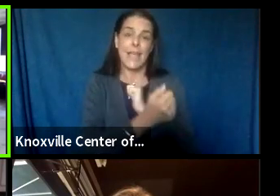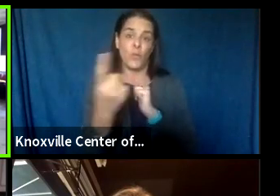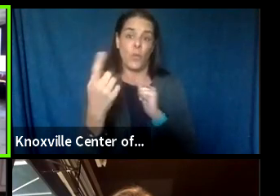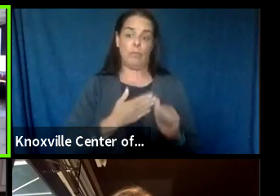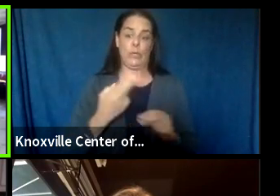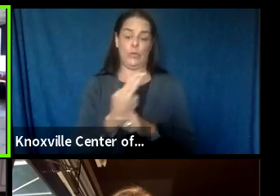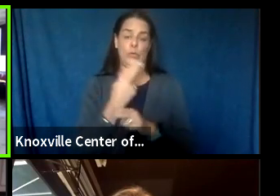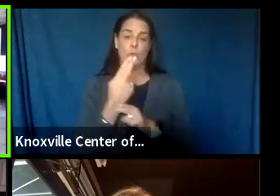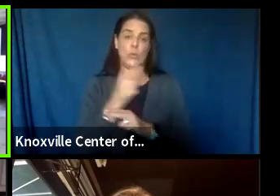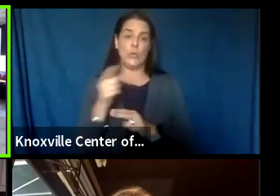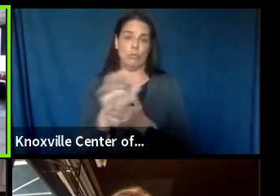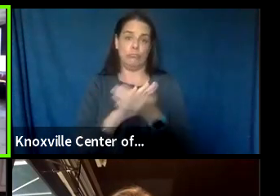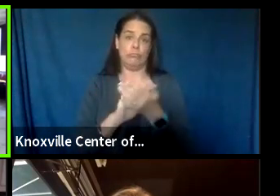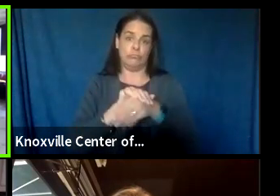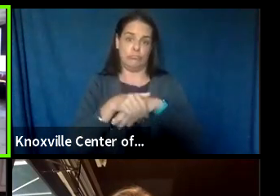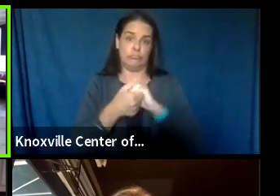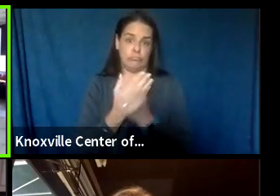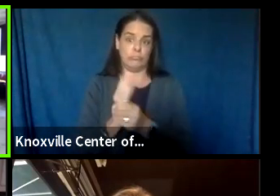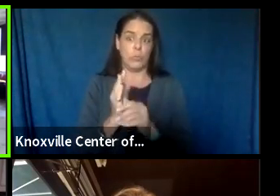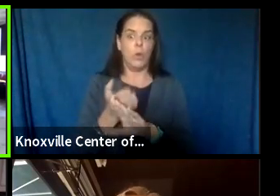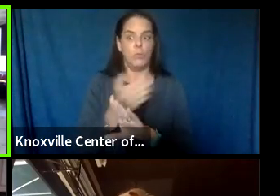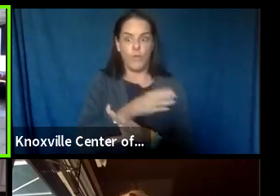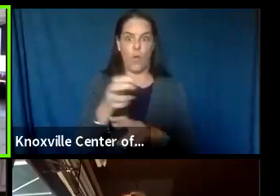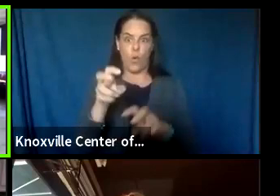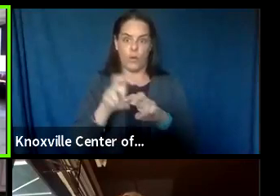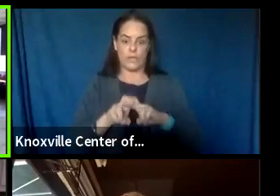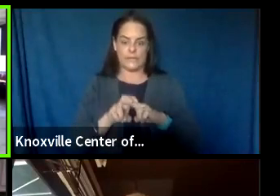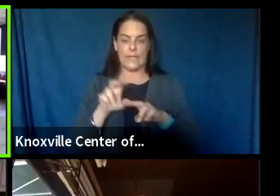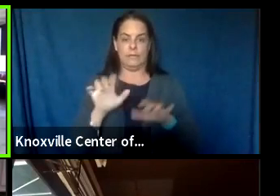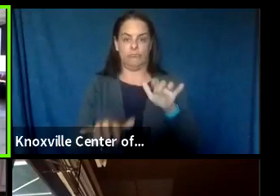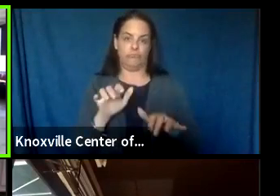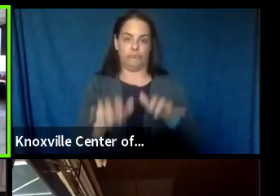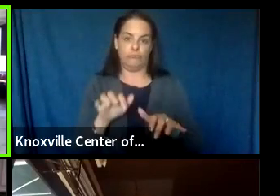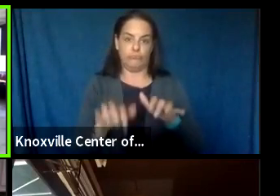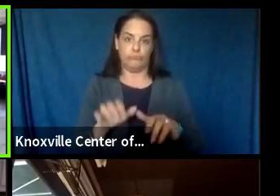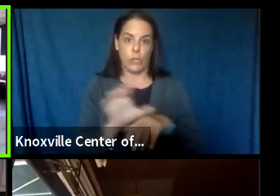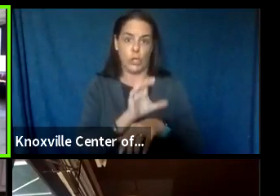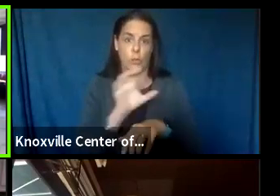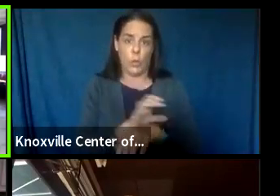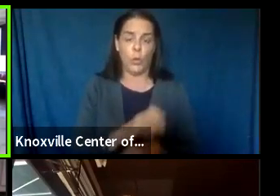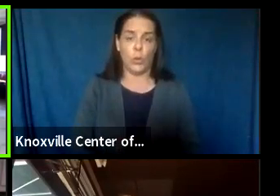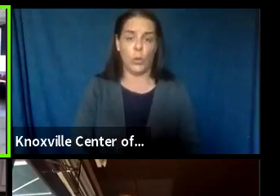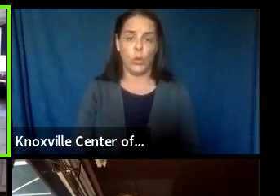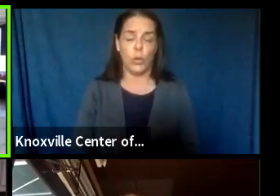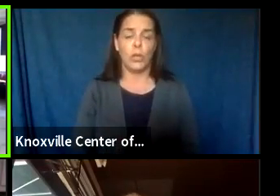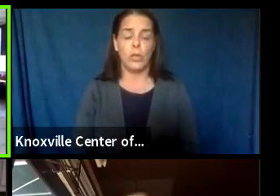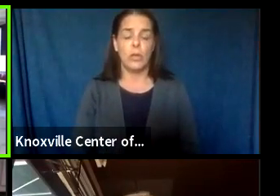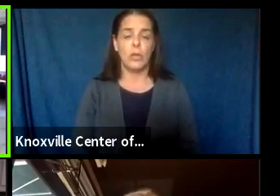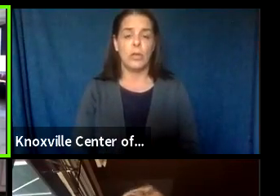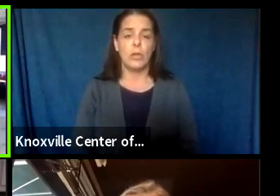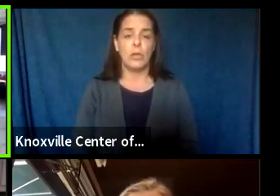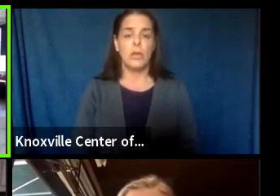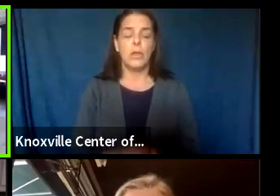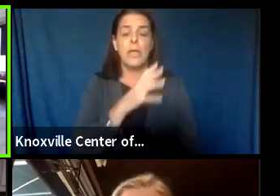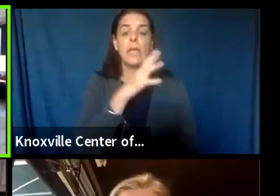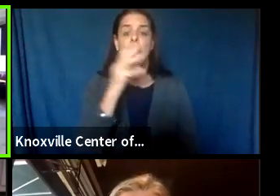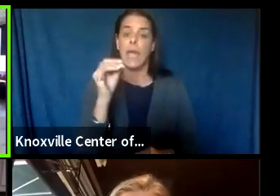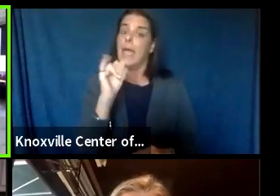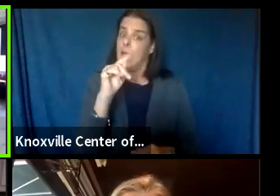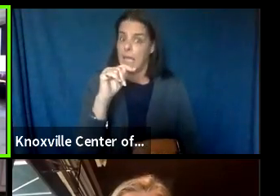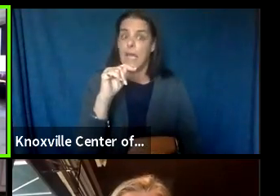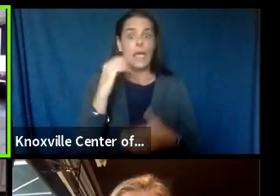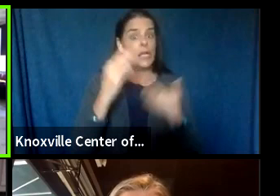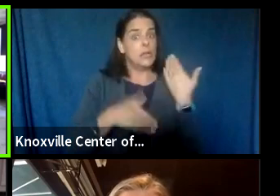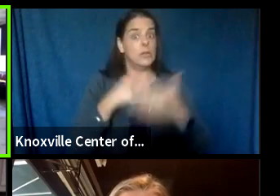hand sanitizer on their hands before they sit down at the keyboards and type on the keyboards. And it's working real